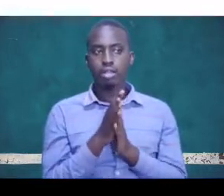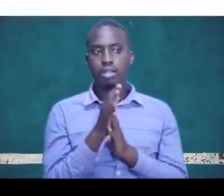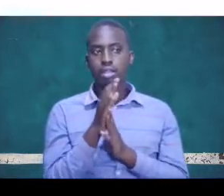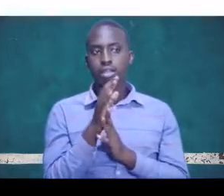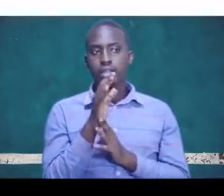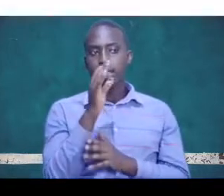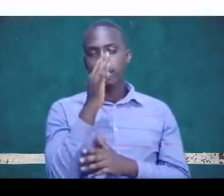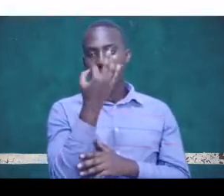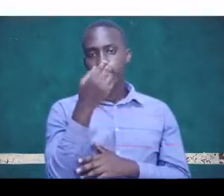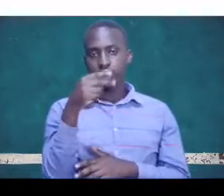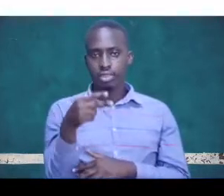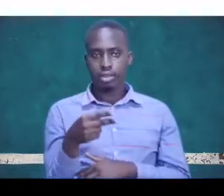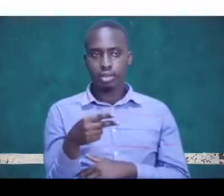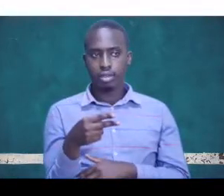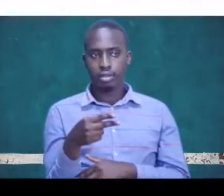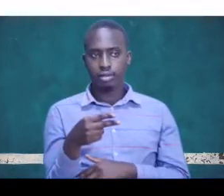is hydrogen